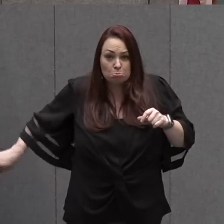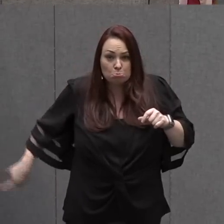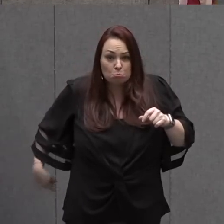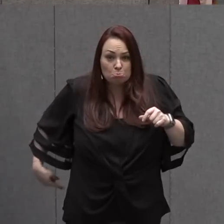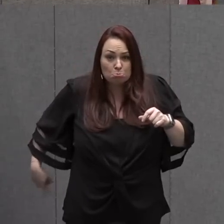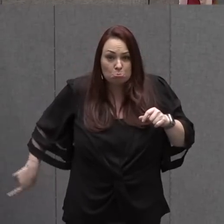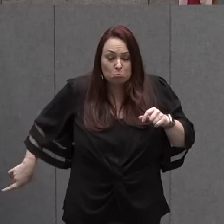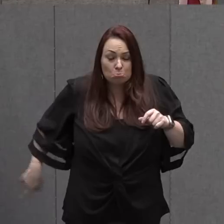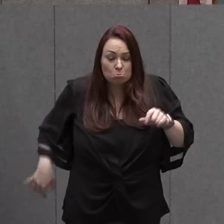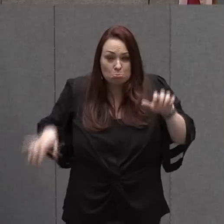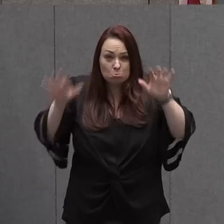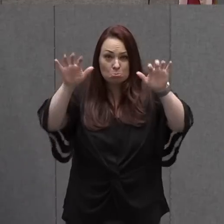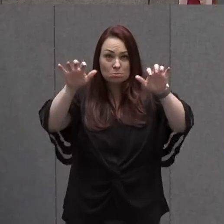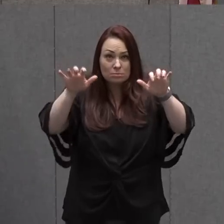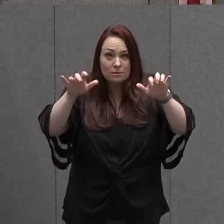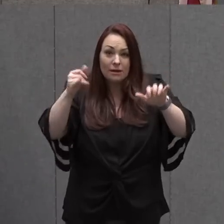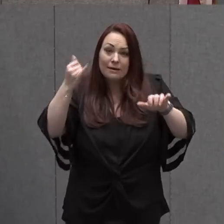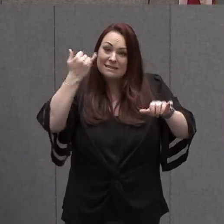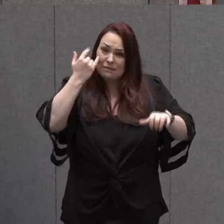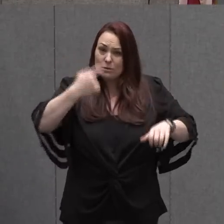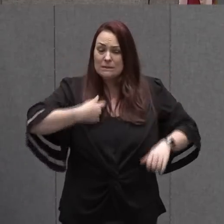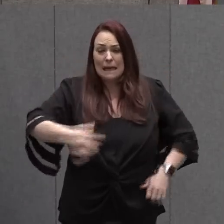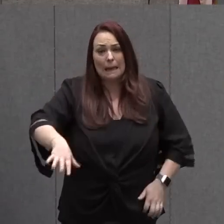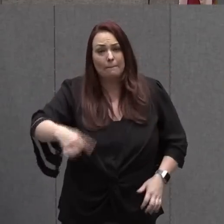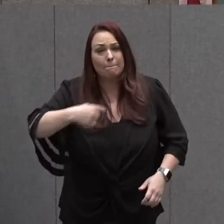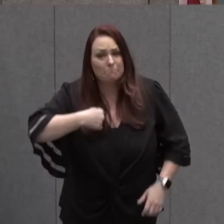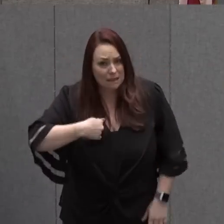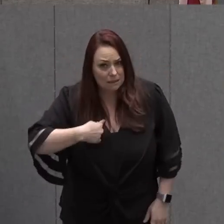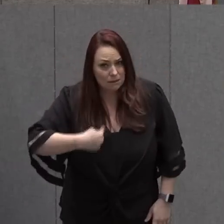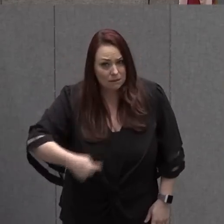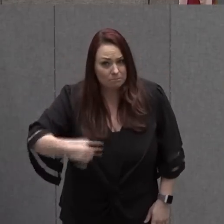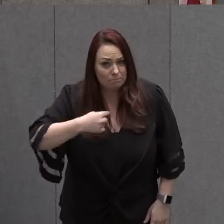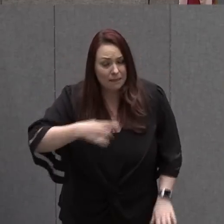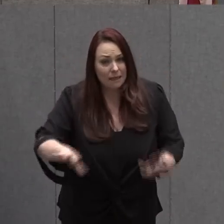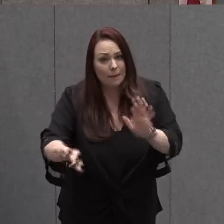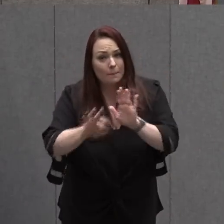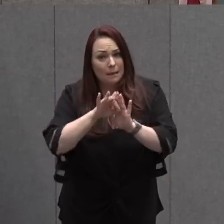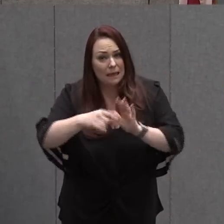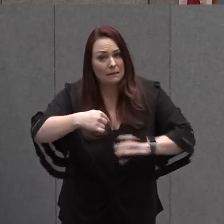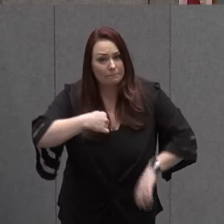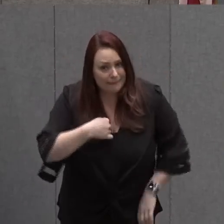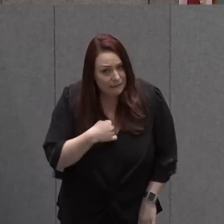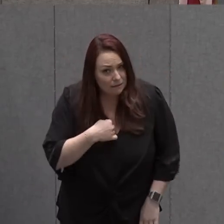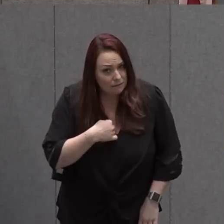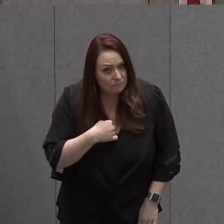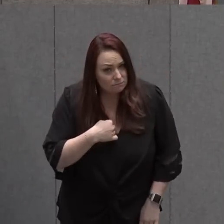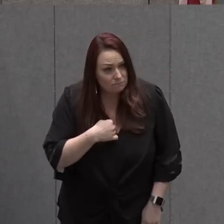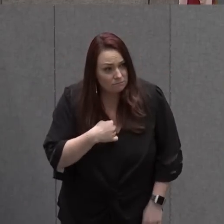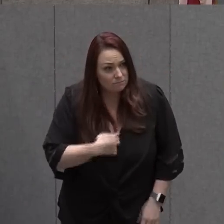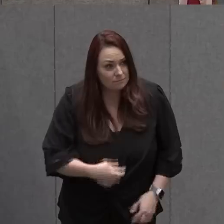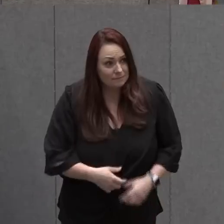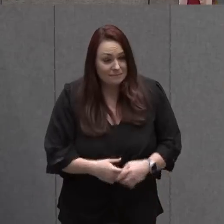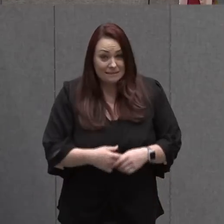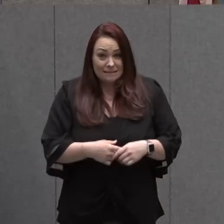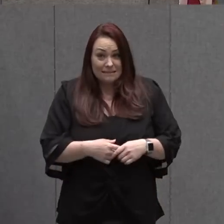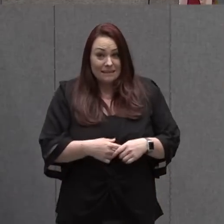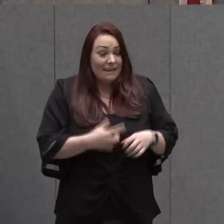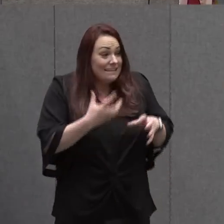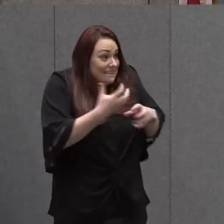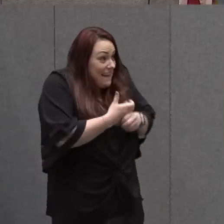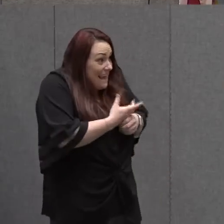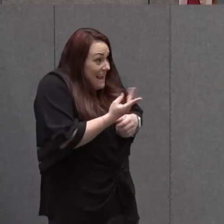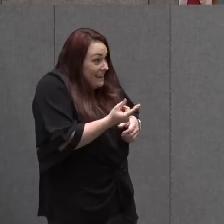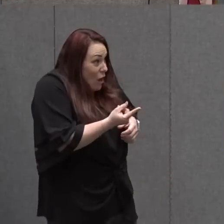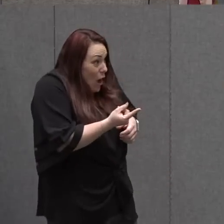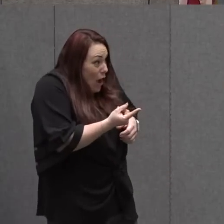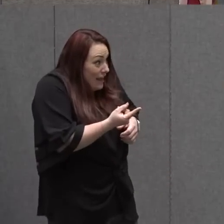wagging as if he were saying, me, choose me. Did he get a dog?